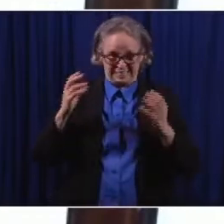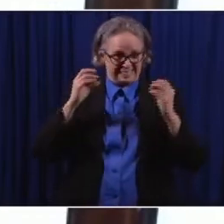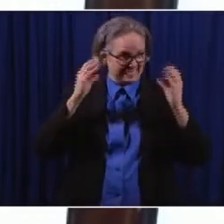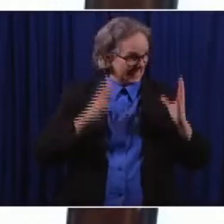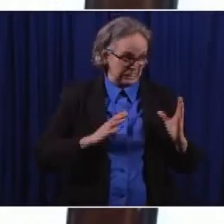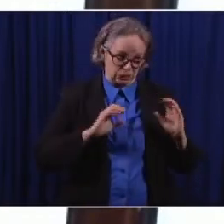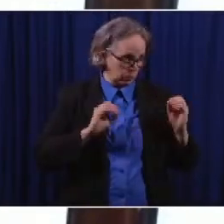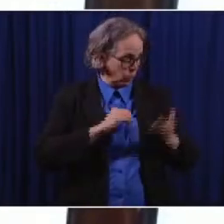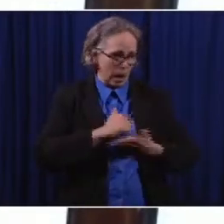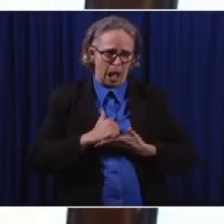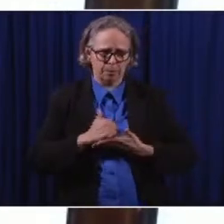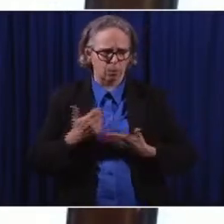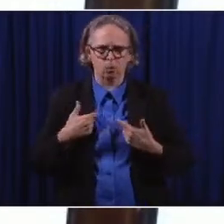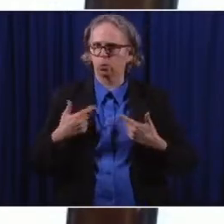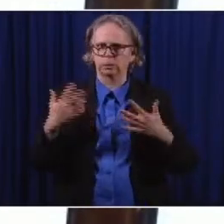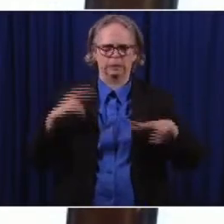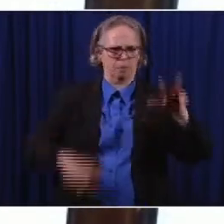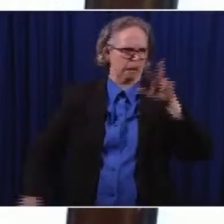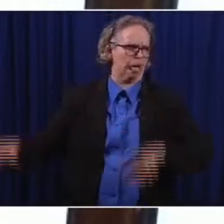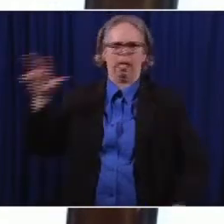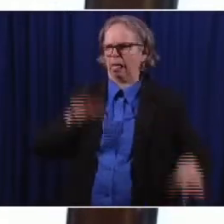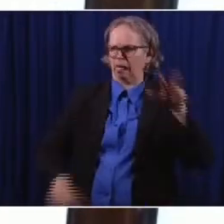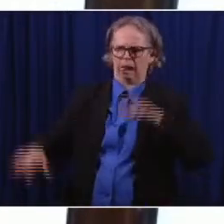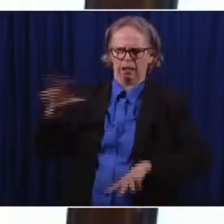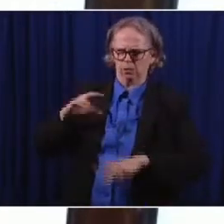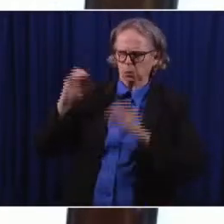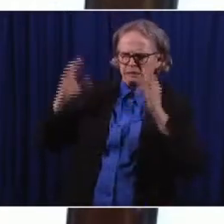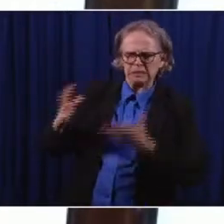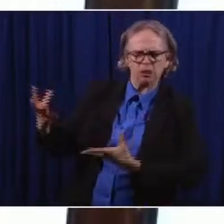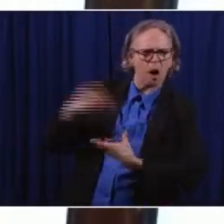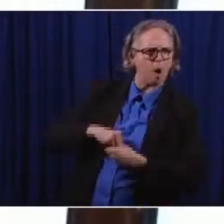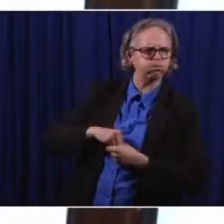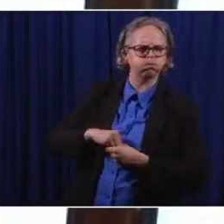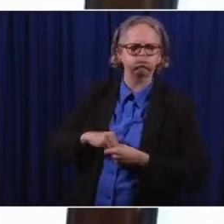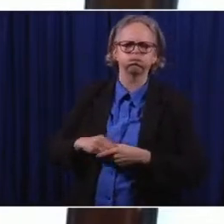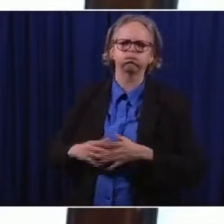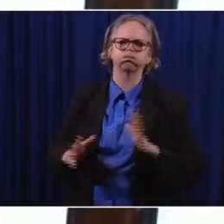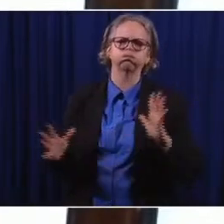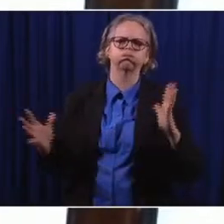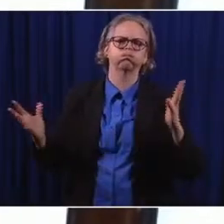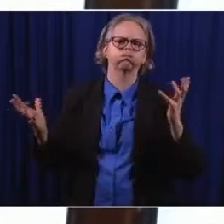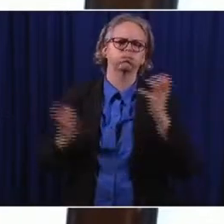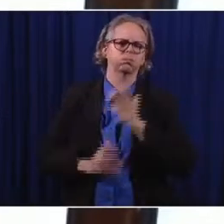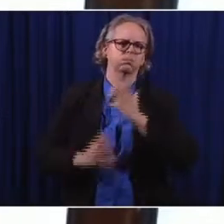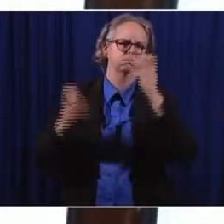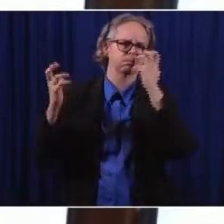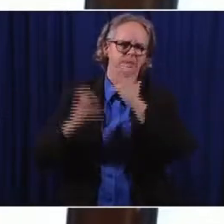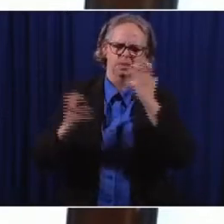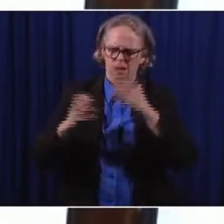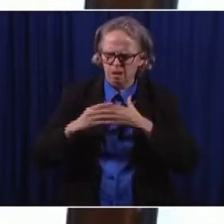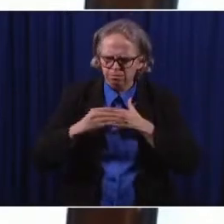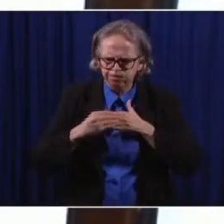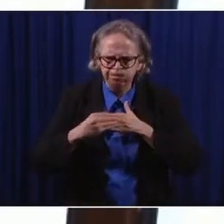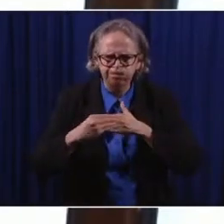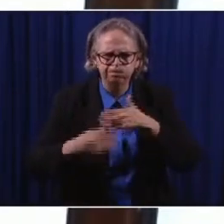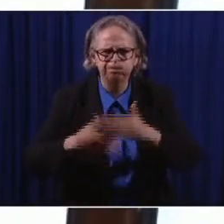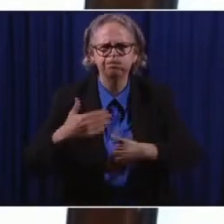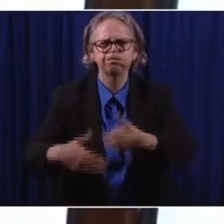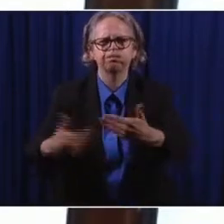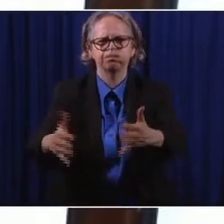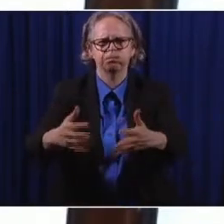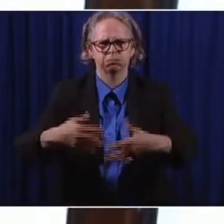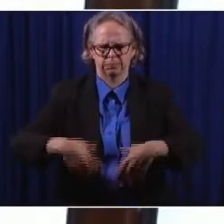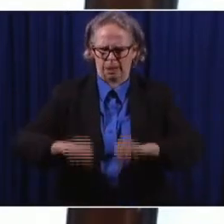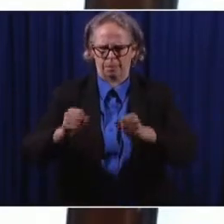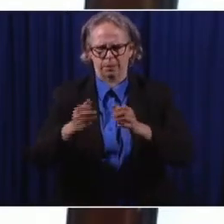and knowing what they need to do inside lab, portrayed to getting the students back full time on those 4 days. So I